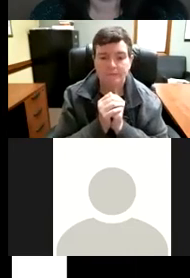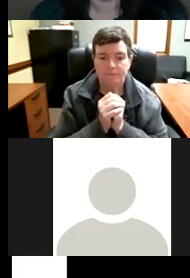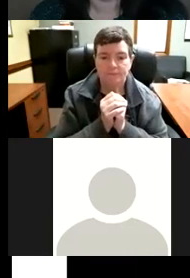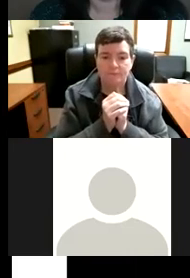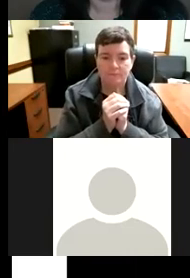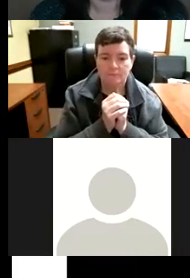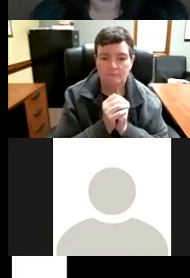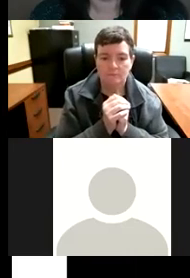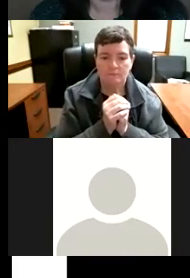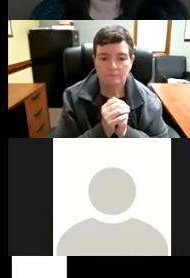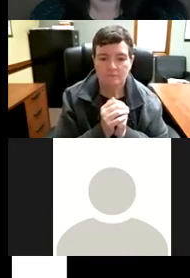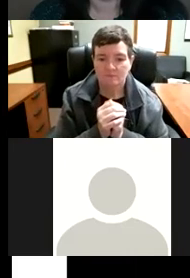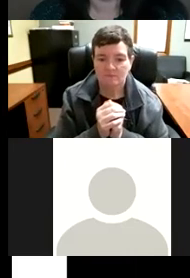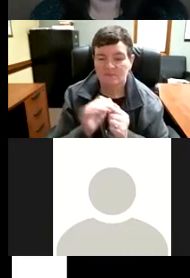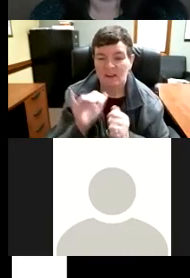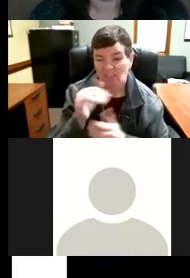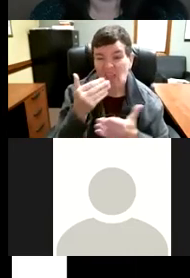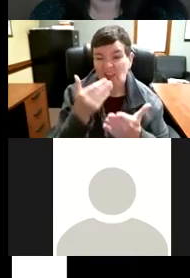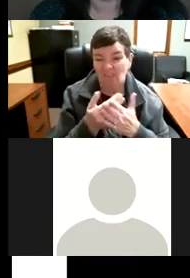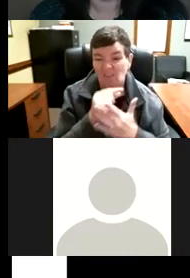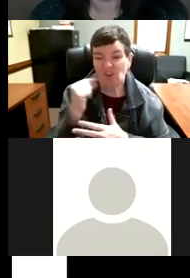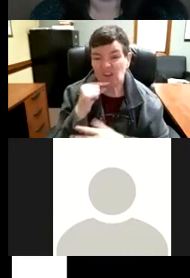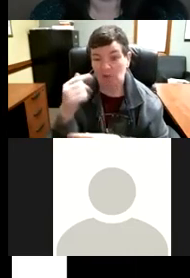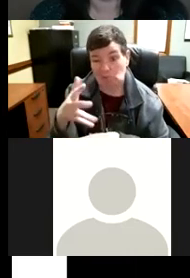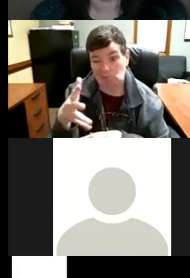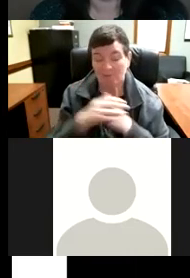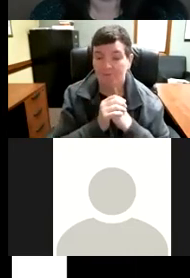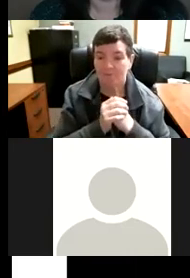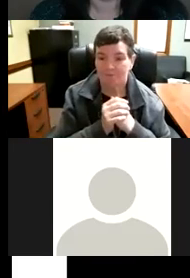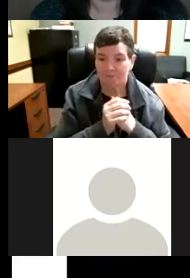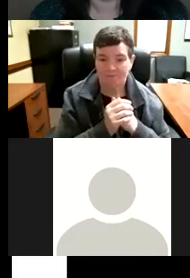Okay. Uh-oh, I don't know if that's good glue.